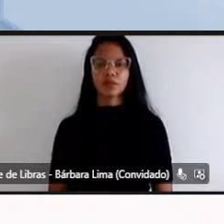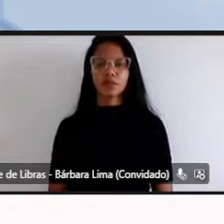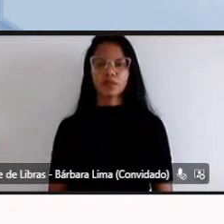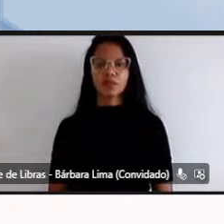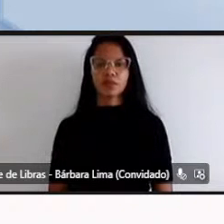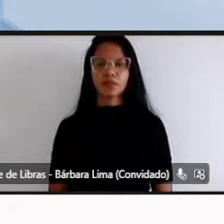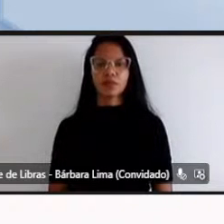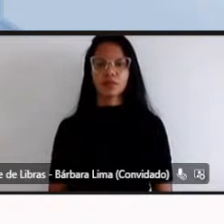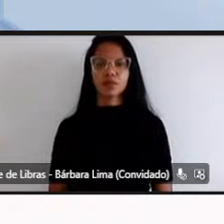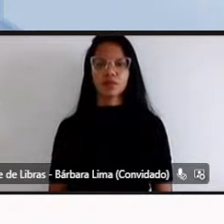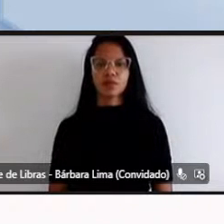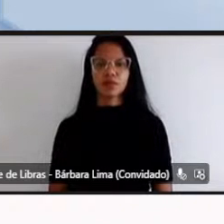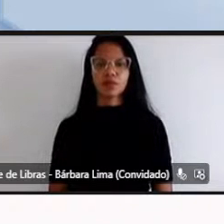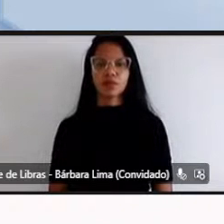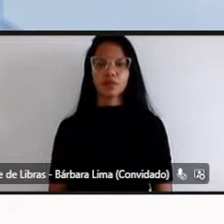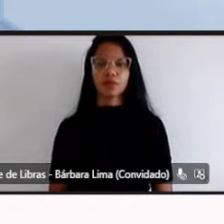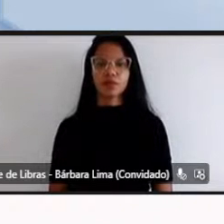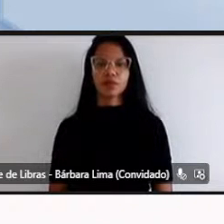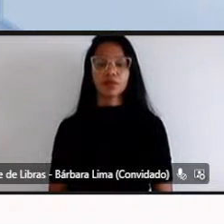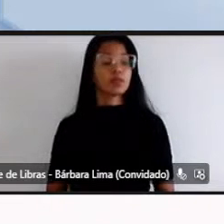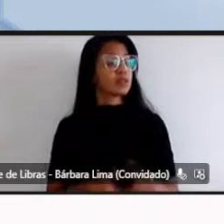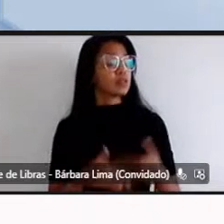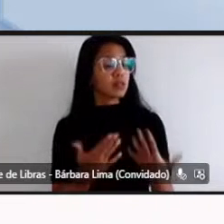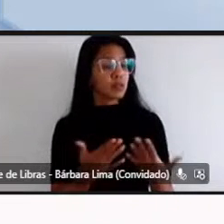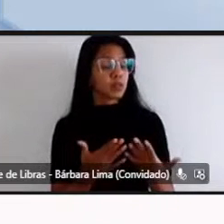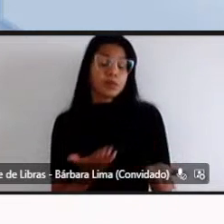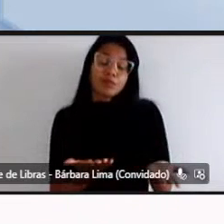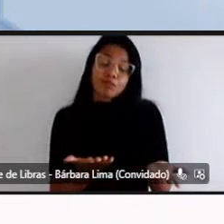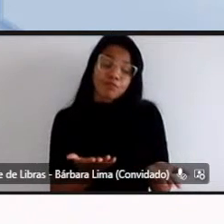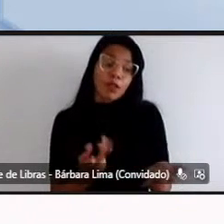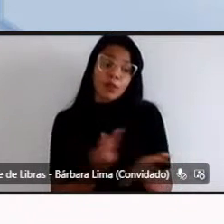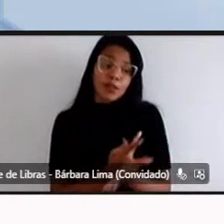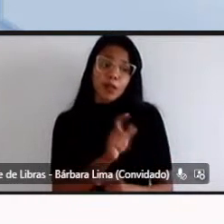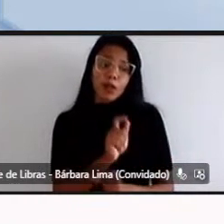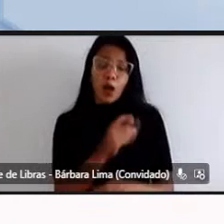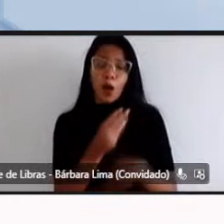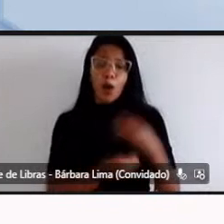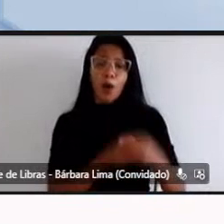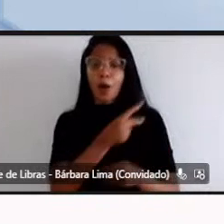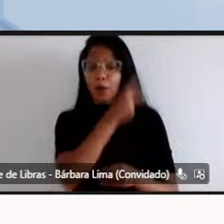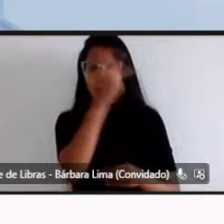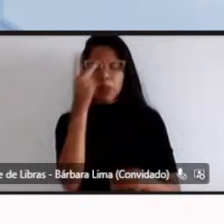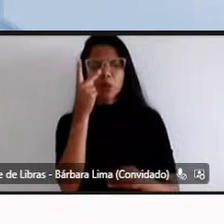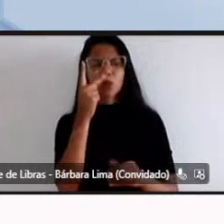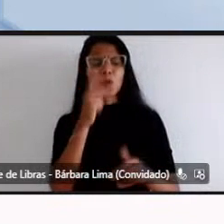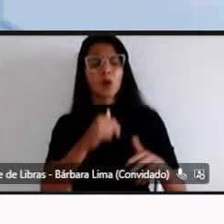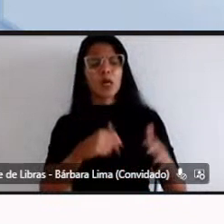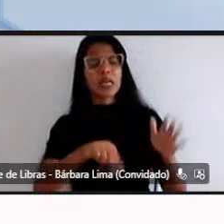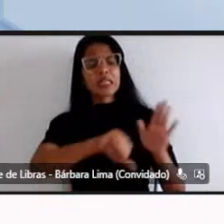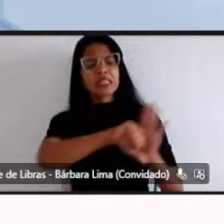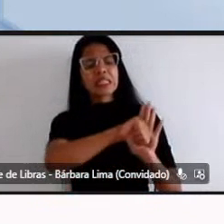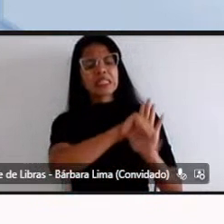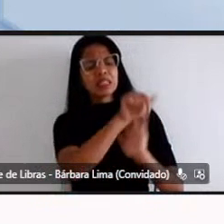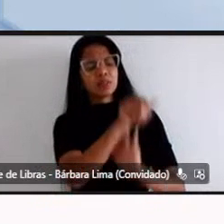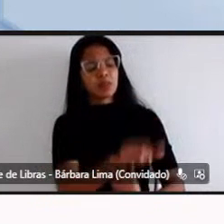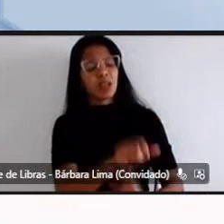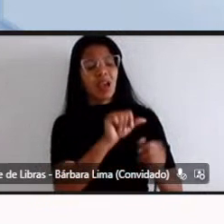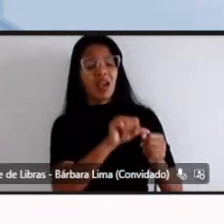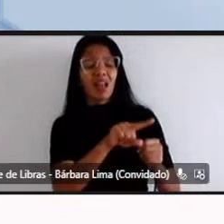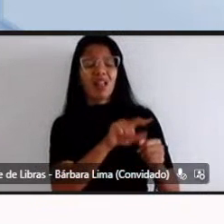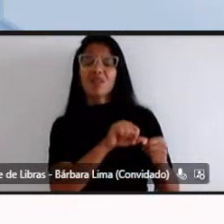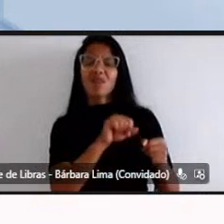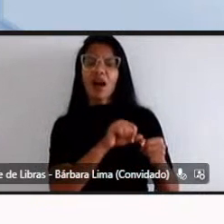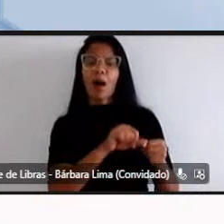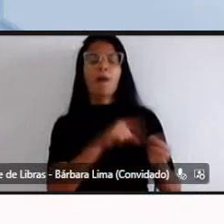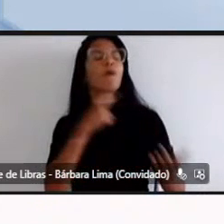seriously. Então, em geral, o perpetrador, o ofensor, ele faz algumas promessas, assume